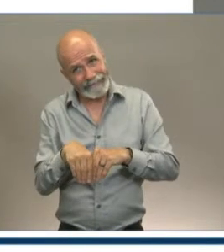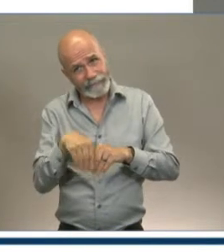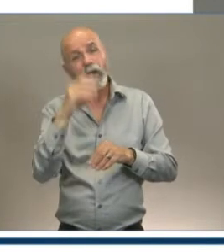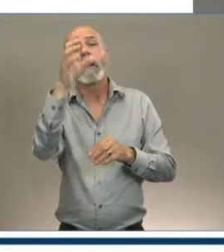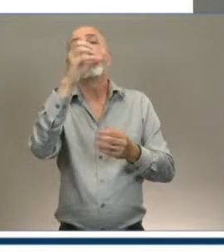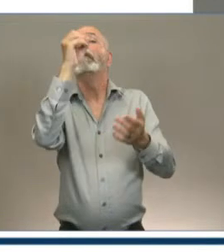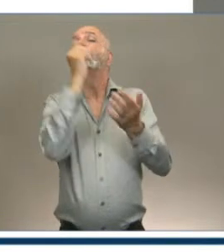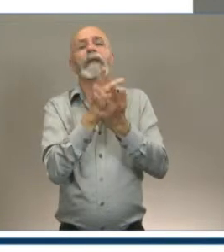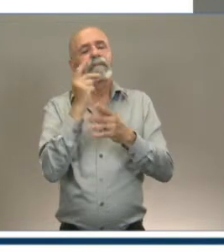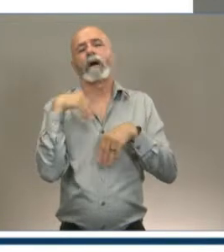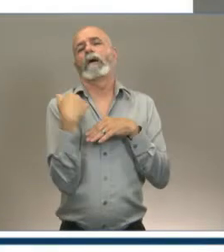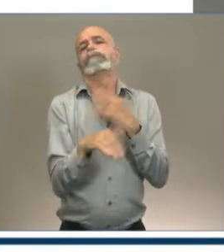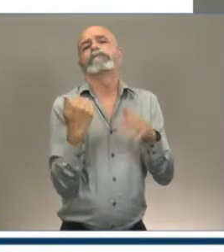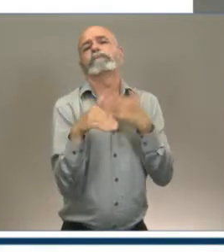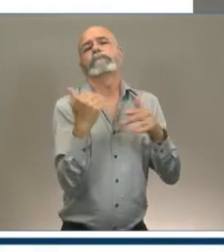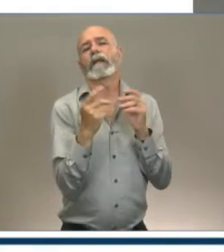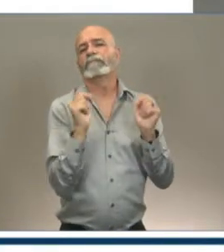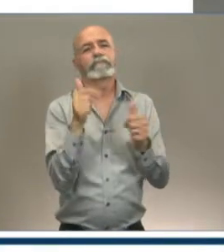hours.